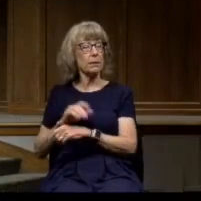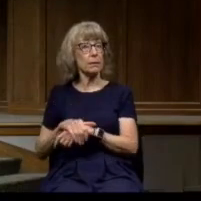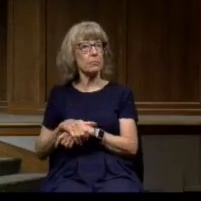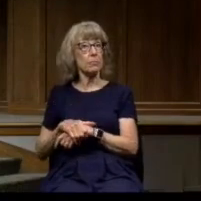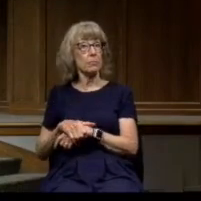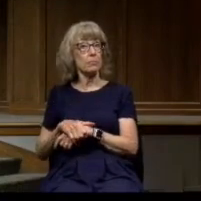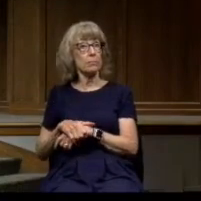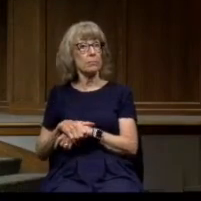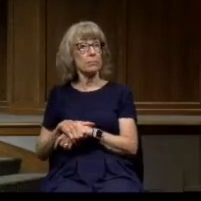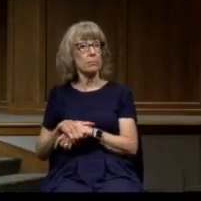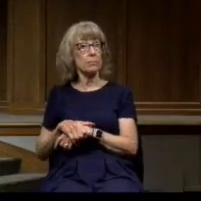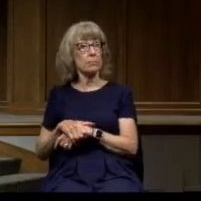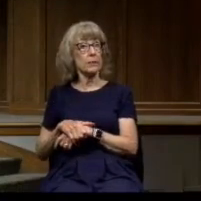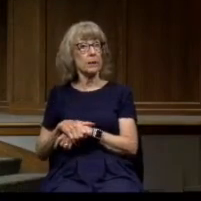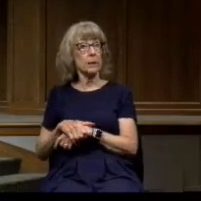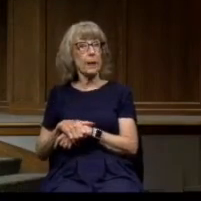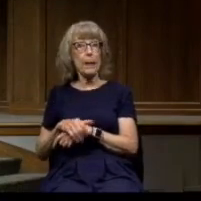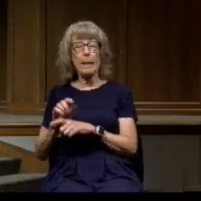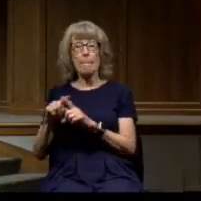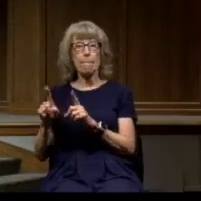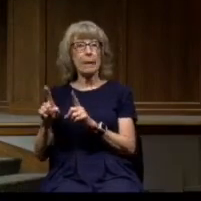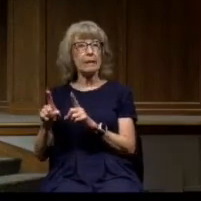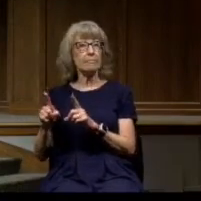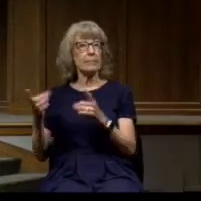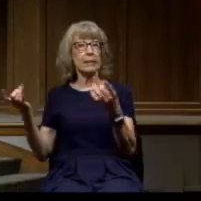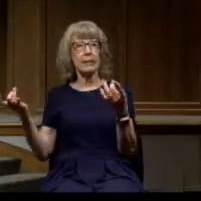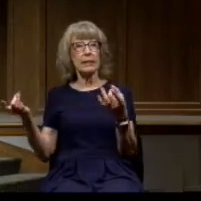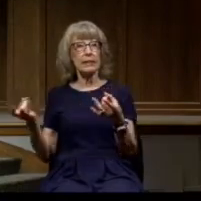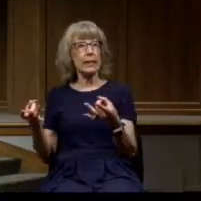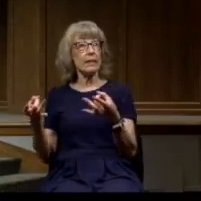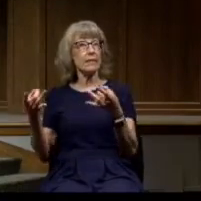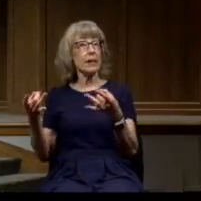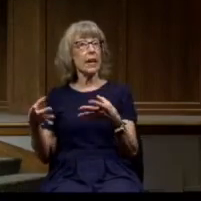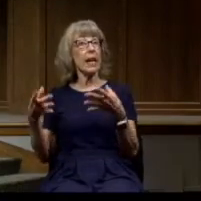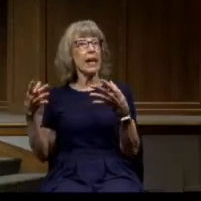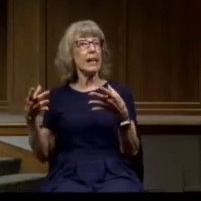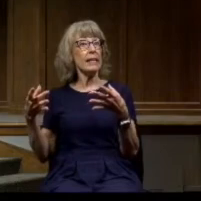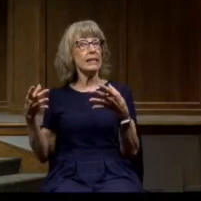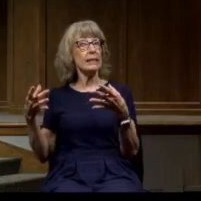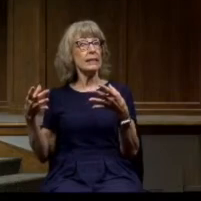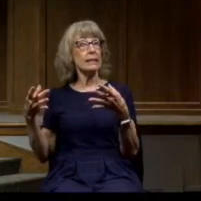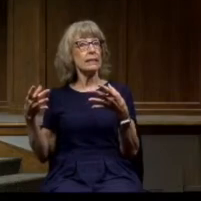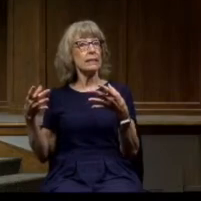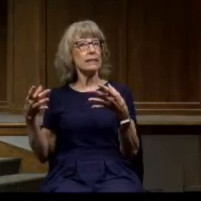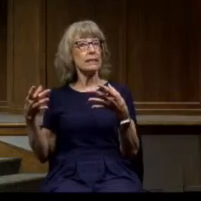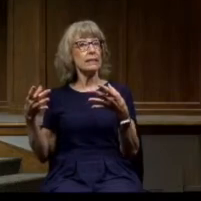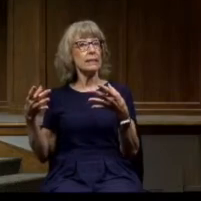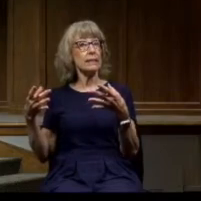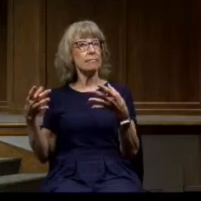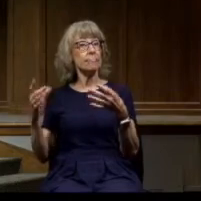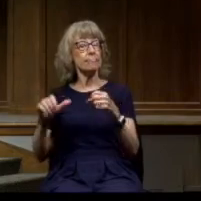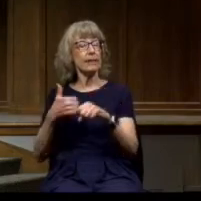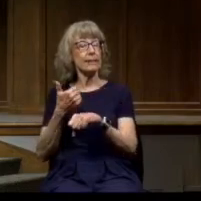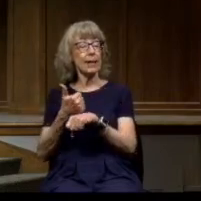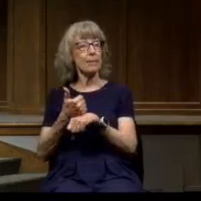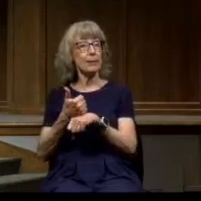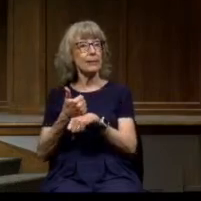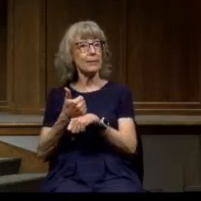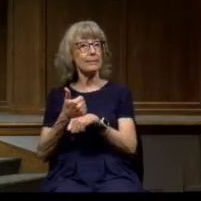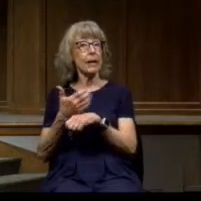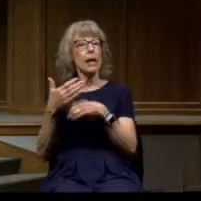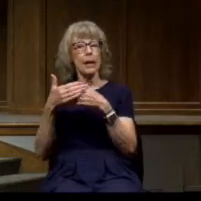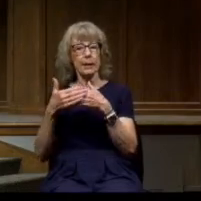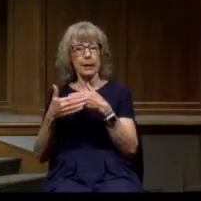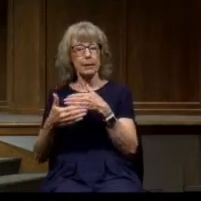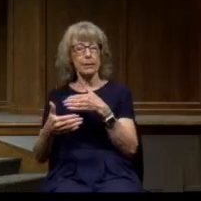of partisan hatred, and we're still living in the mess. Now notice, their imprint on history,